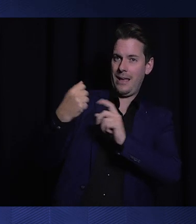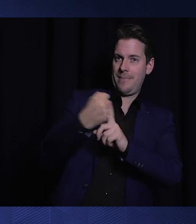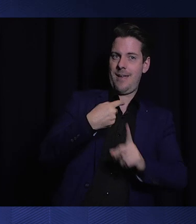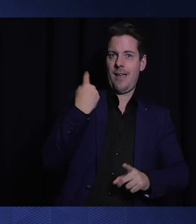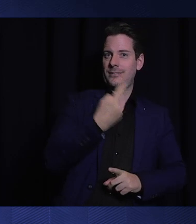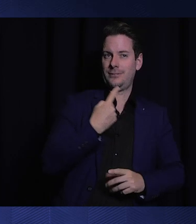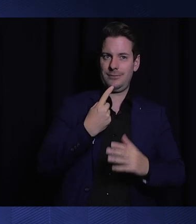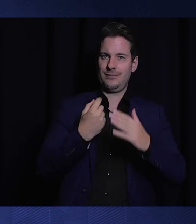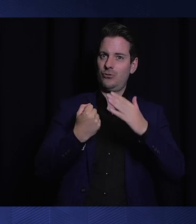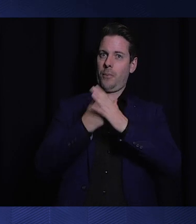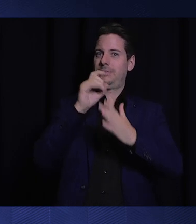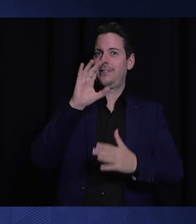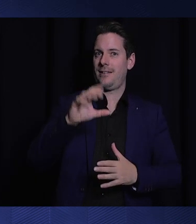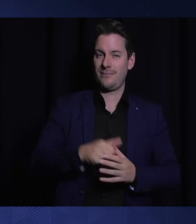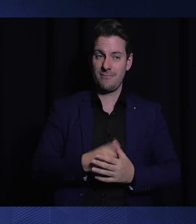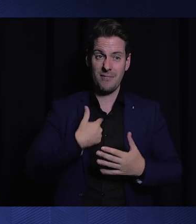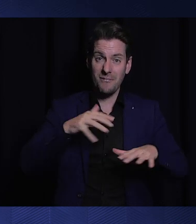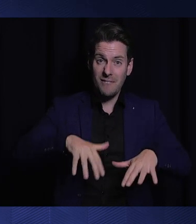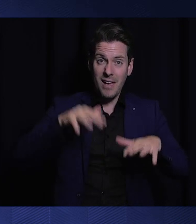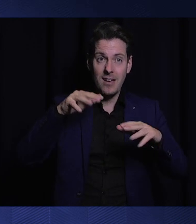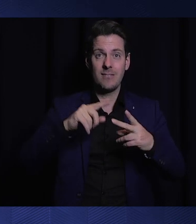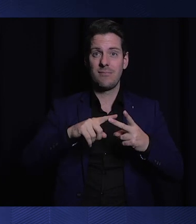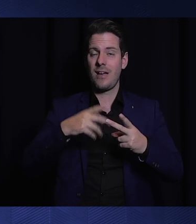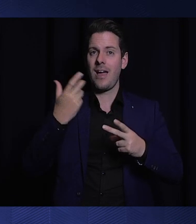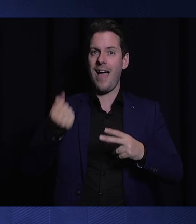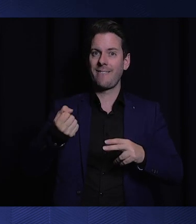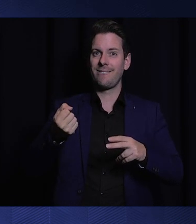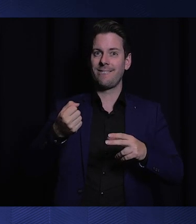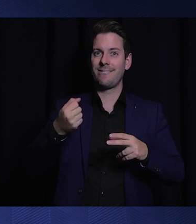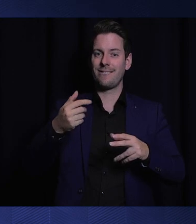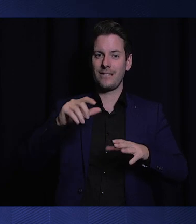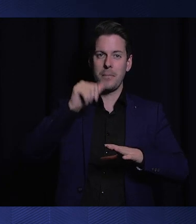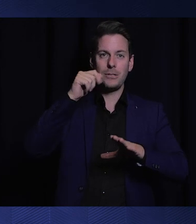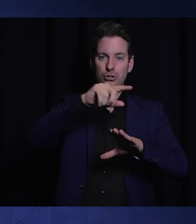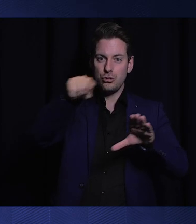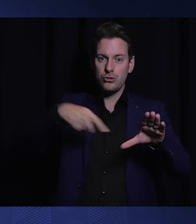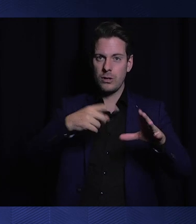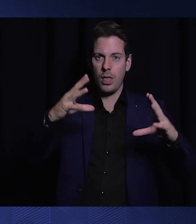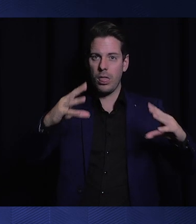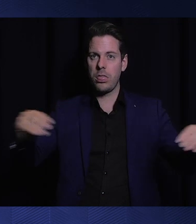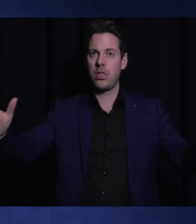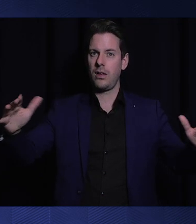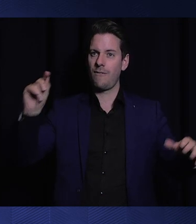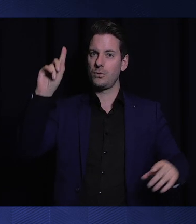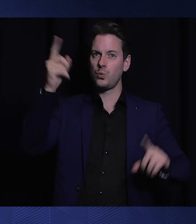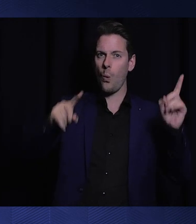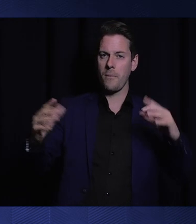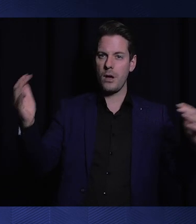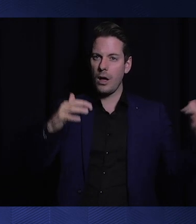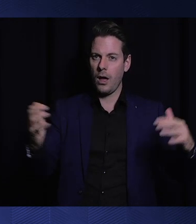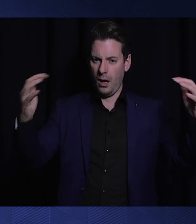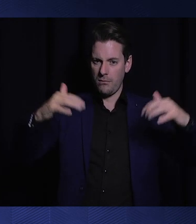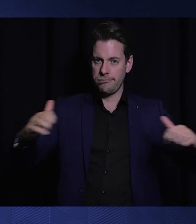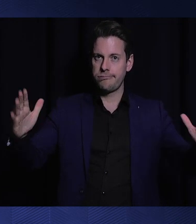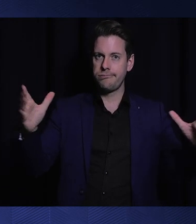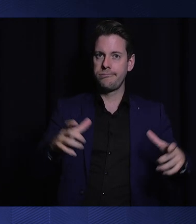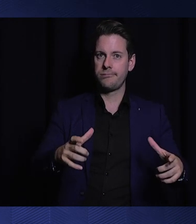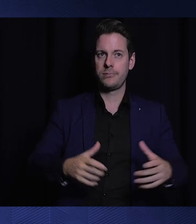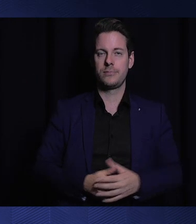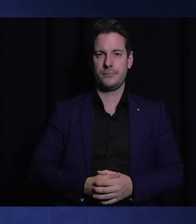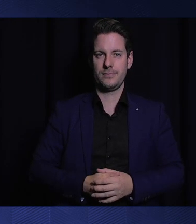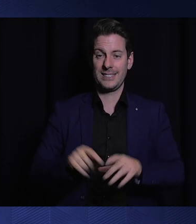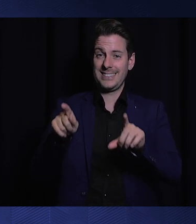Not just only flood, but we also have like coastal erosions from the storm. And even sometimes in the same